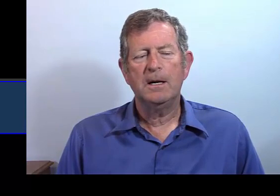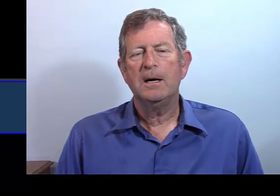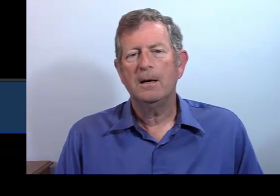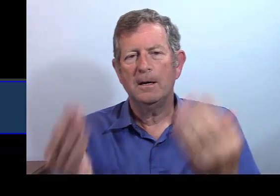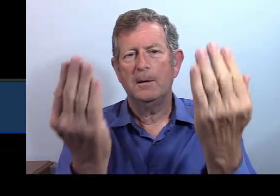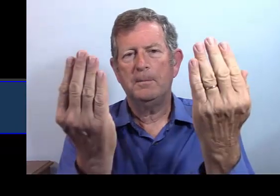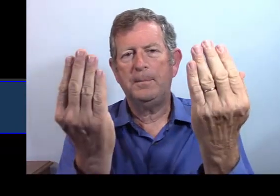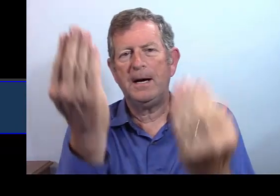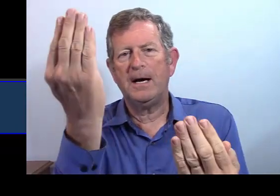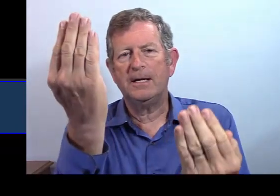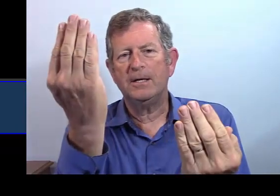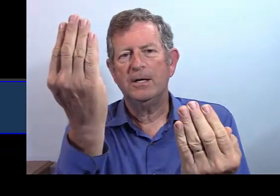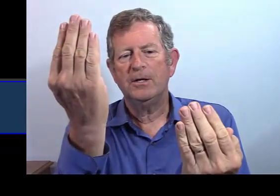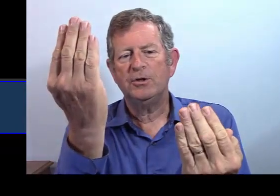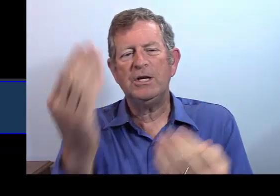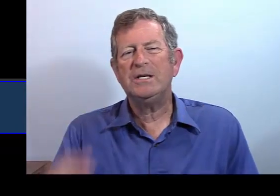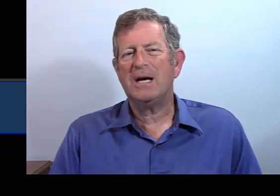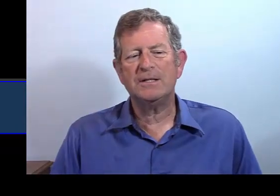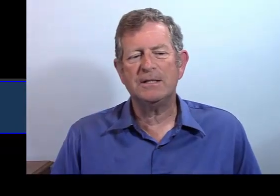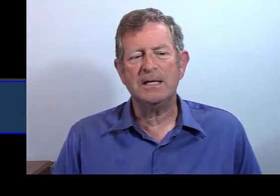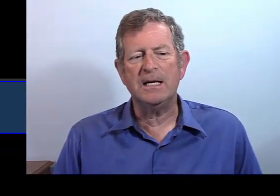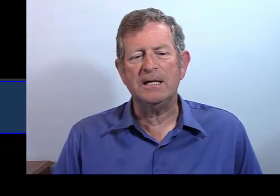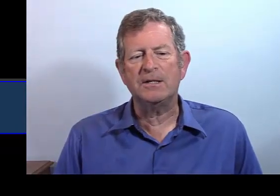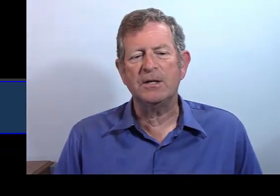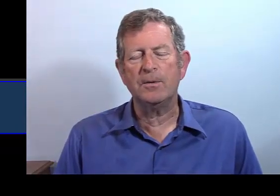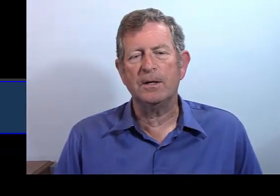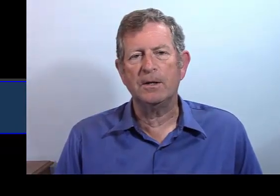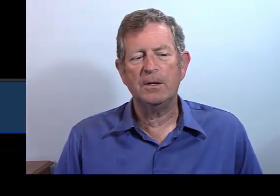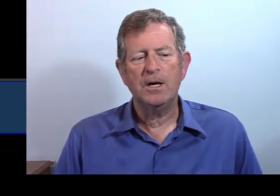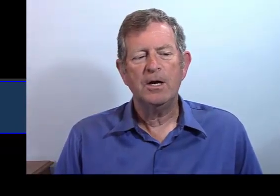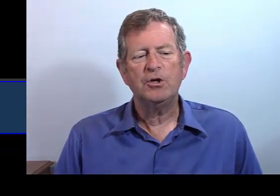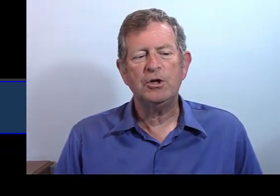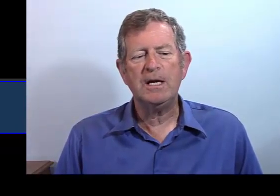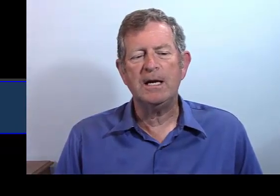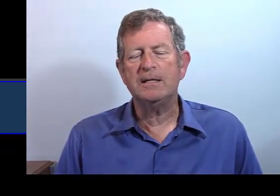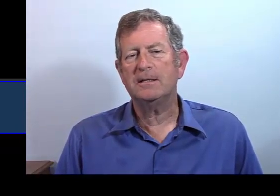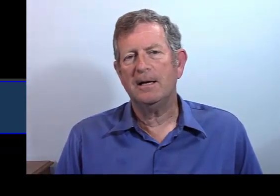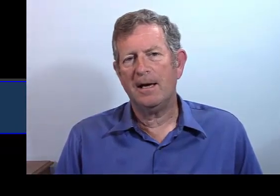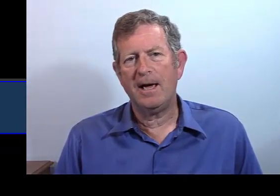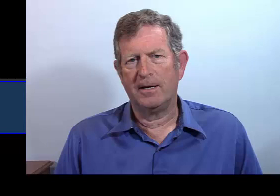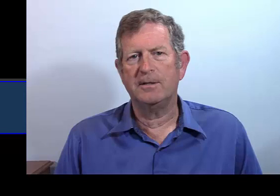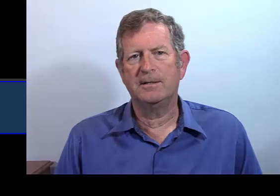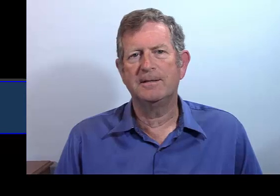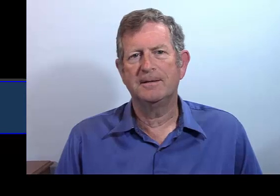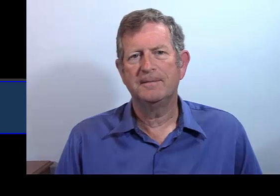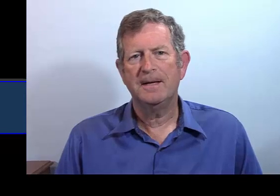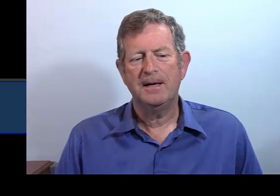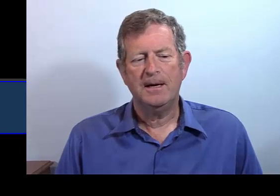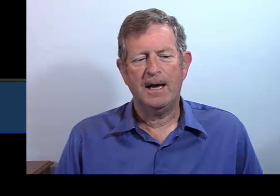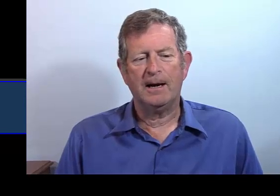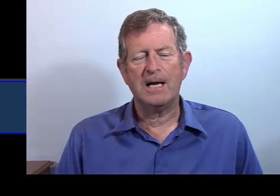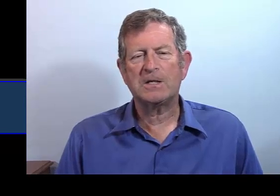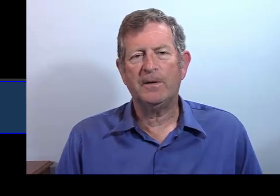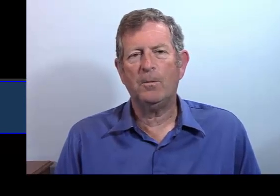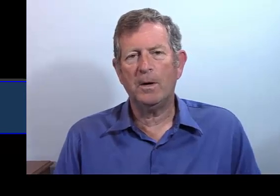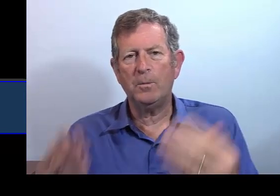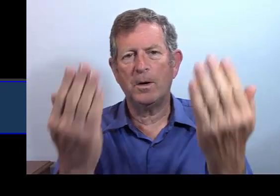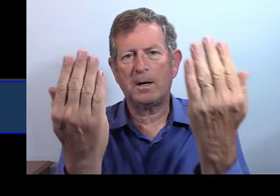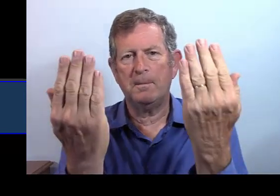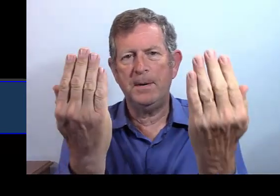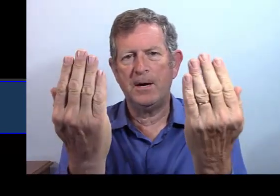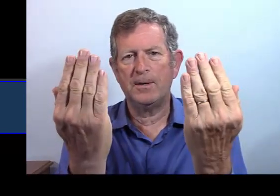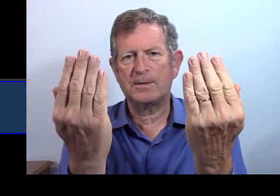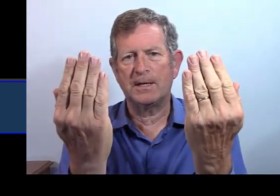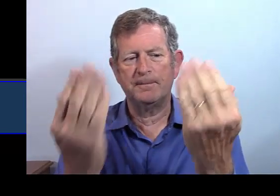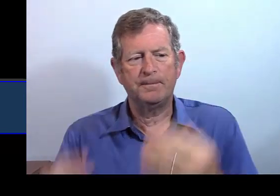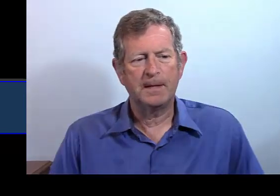cereal, but she doesn't eat cereal. She eats eggs. And last of all, one